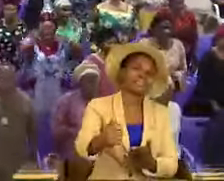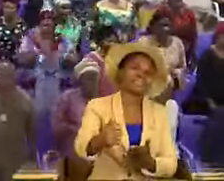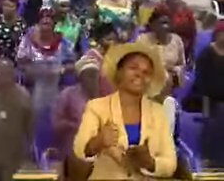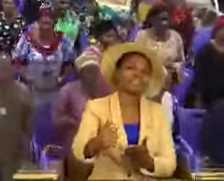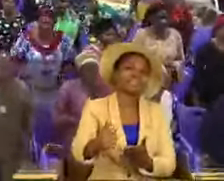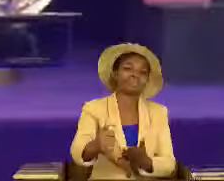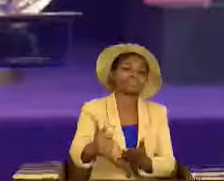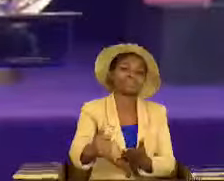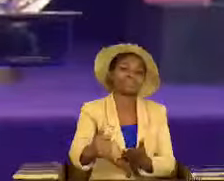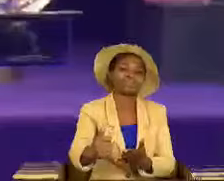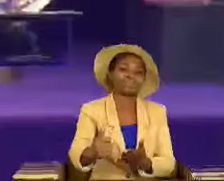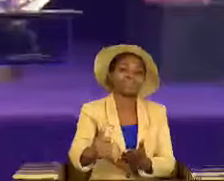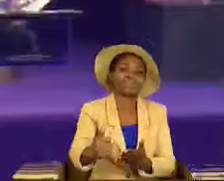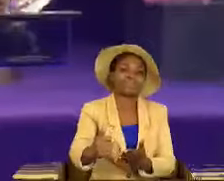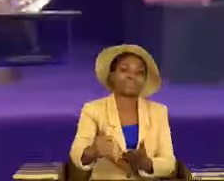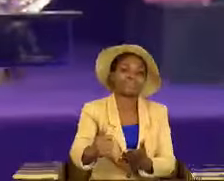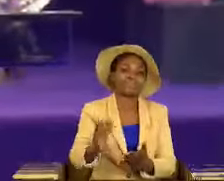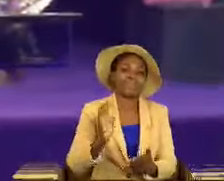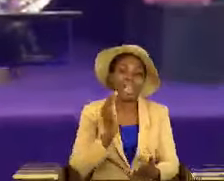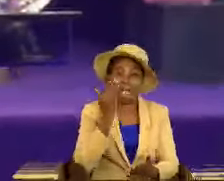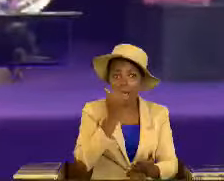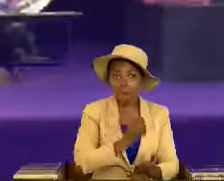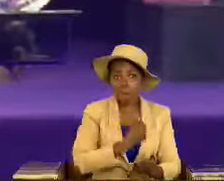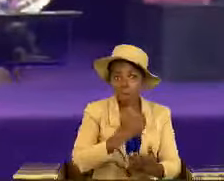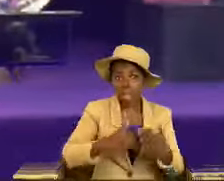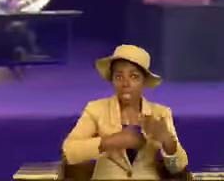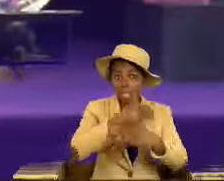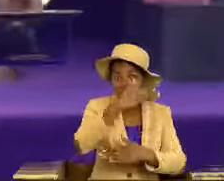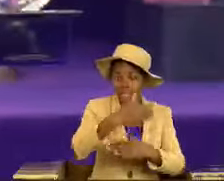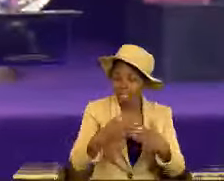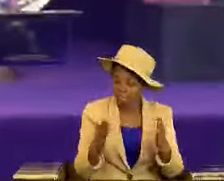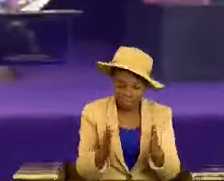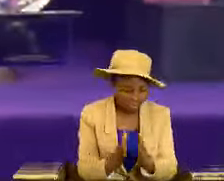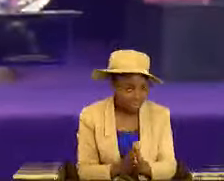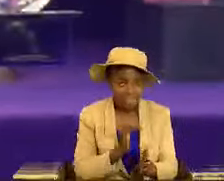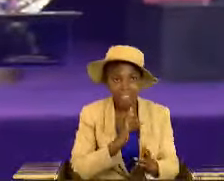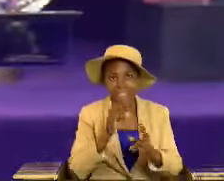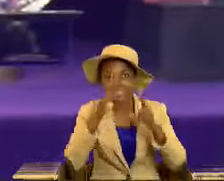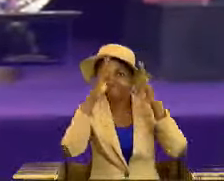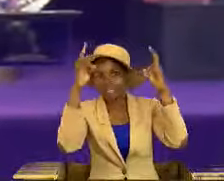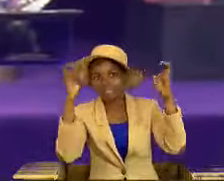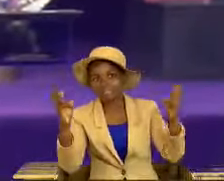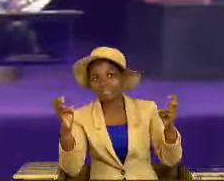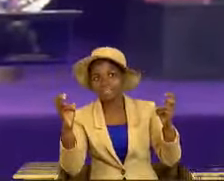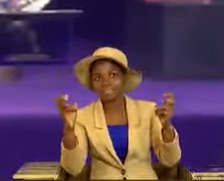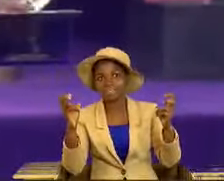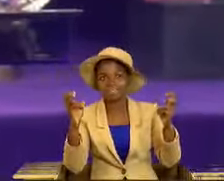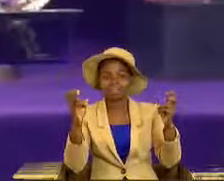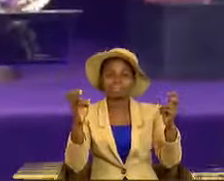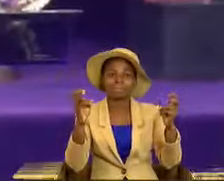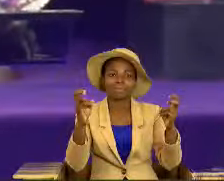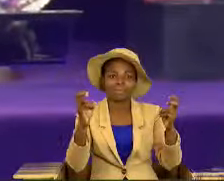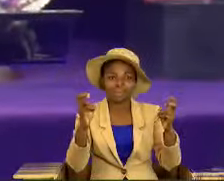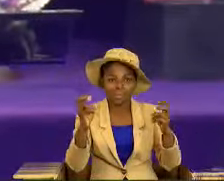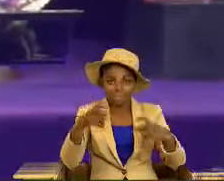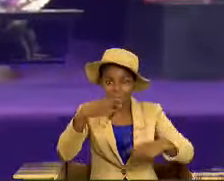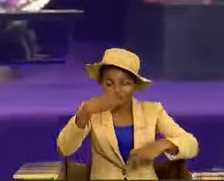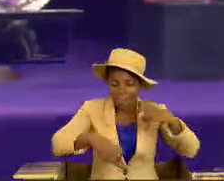Jesus our next prayer point is titled paralyzing children